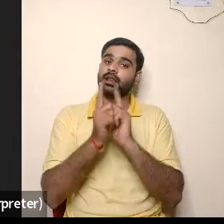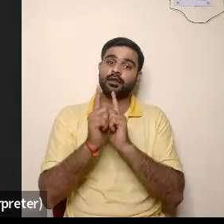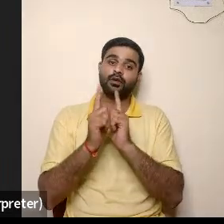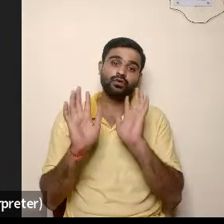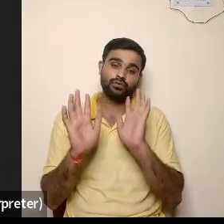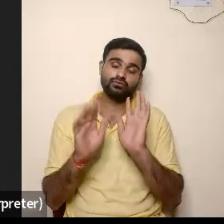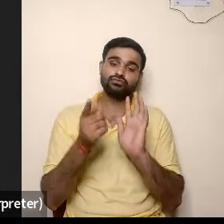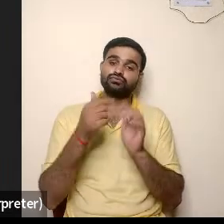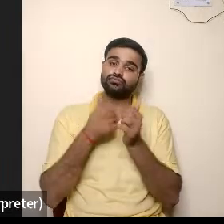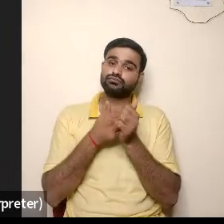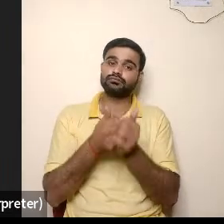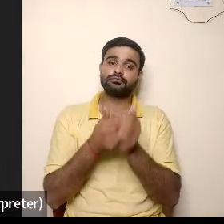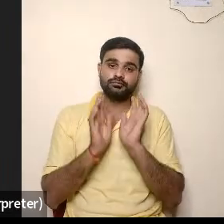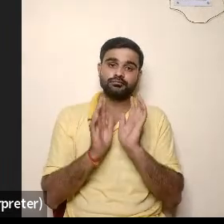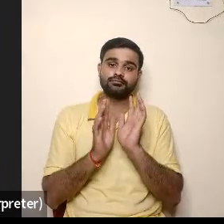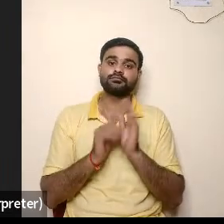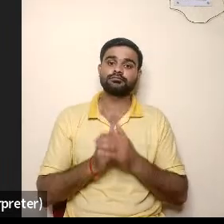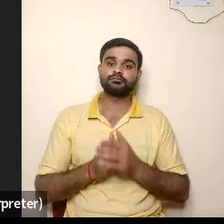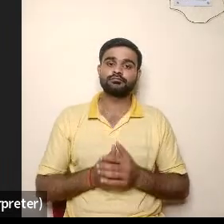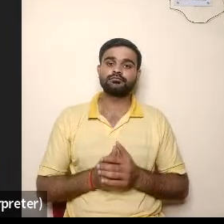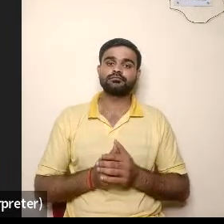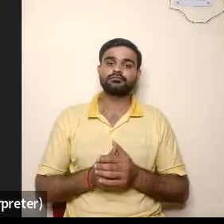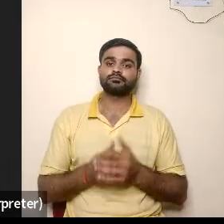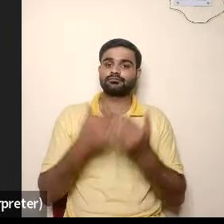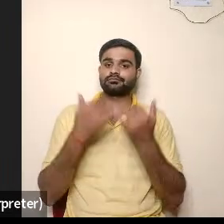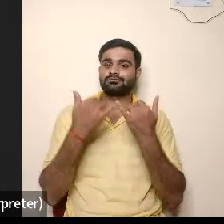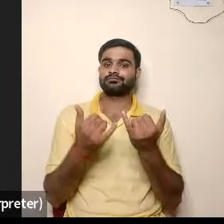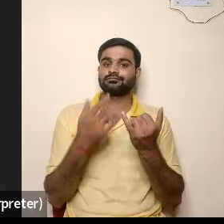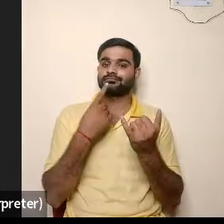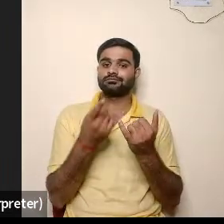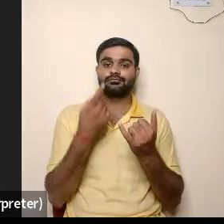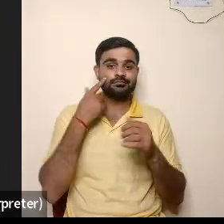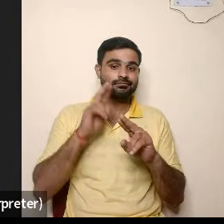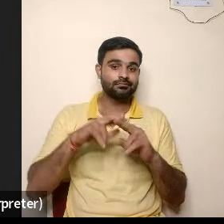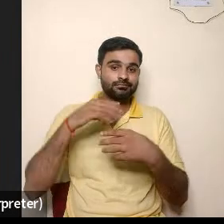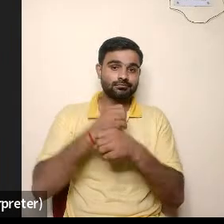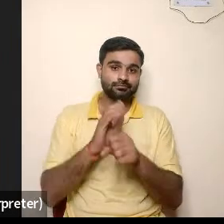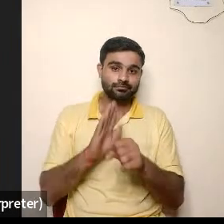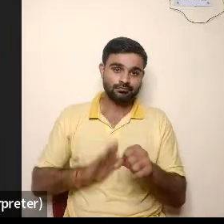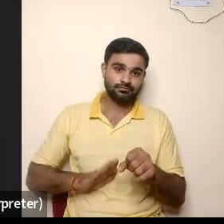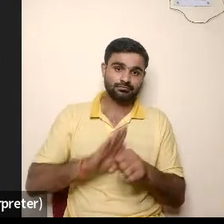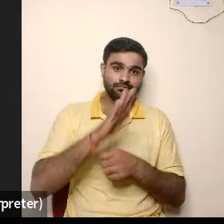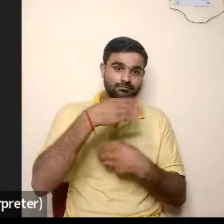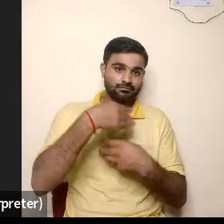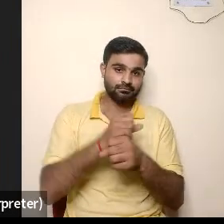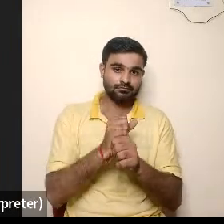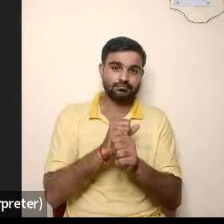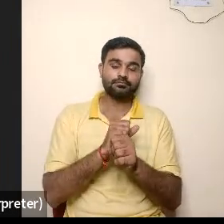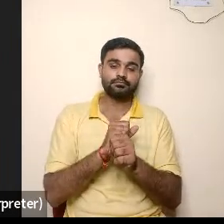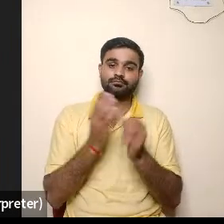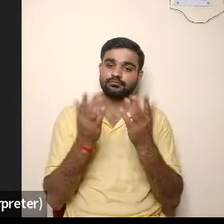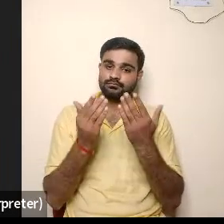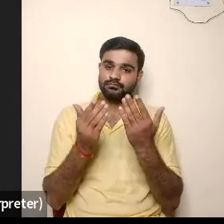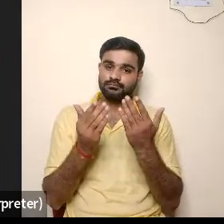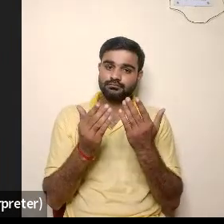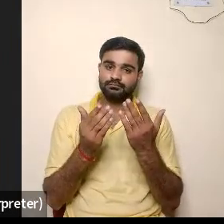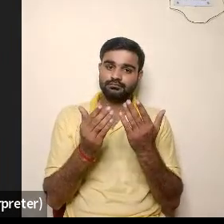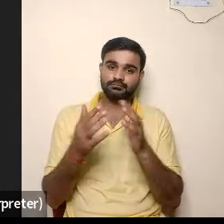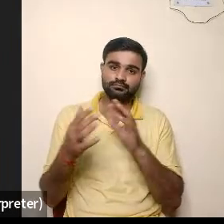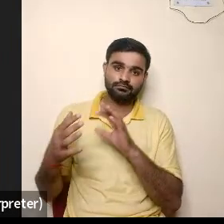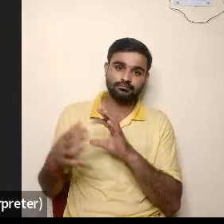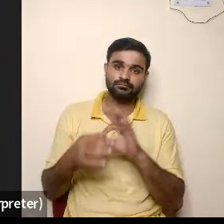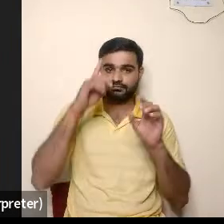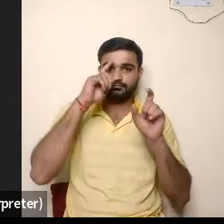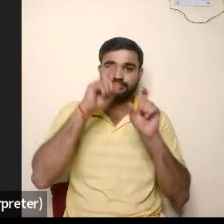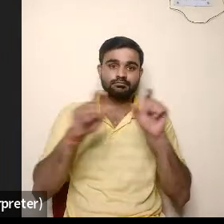you follow. I huh, mean, so right now if you are creating ramps, you can take that as huh, I mean, that is very